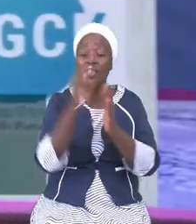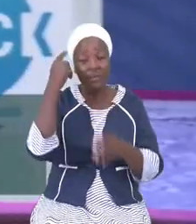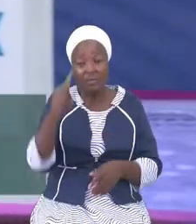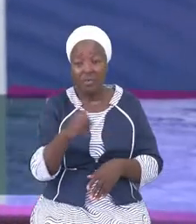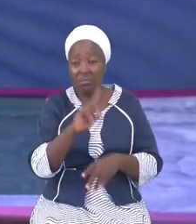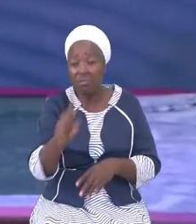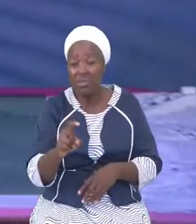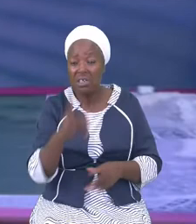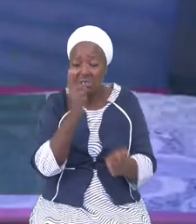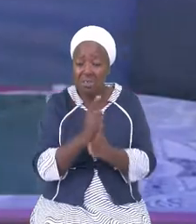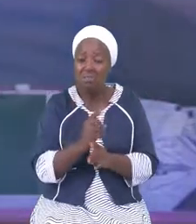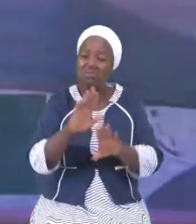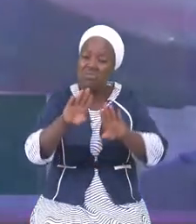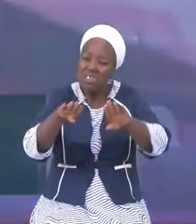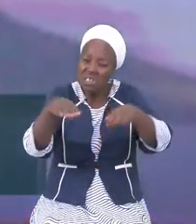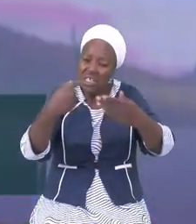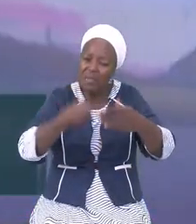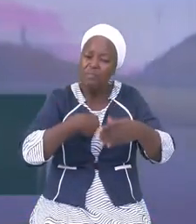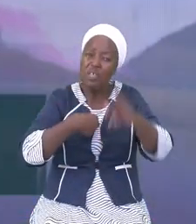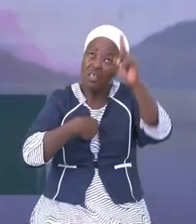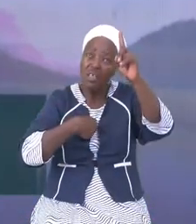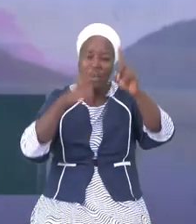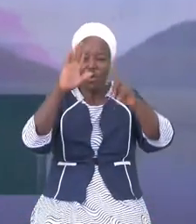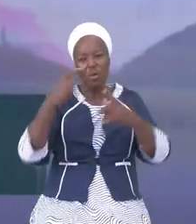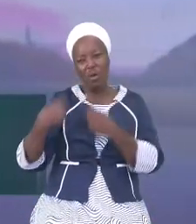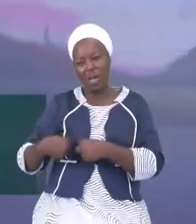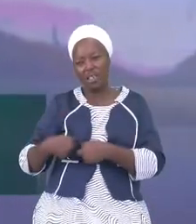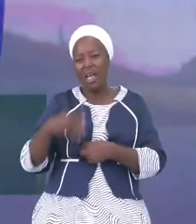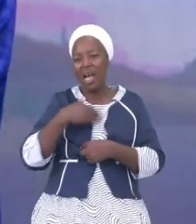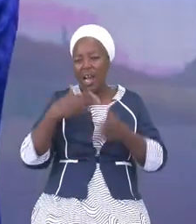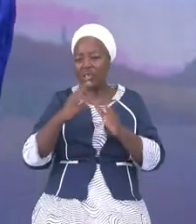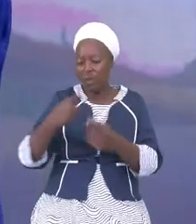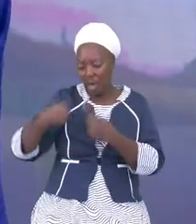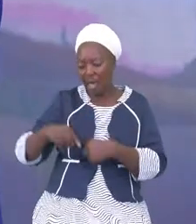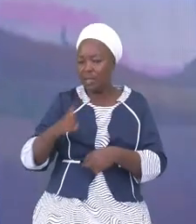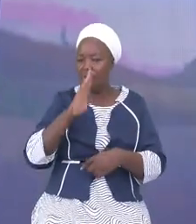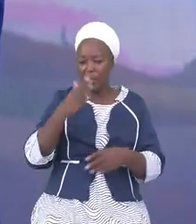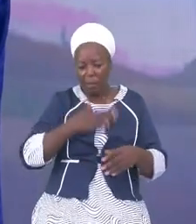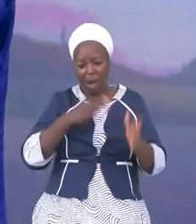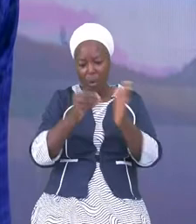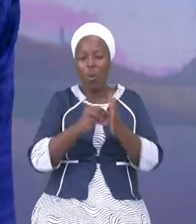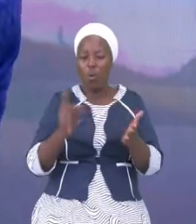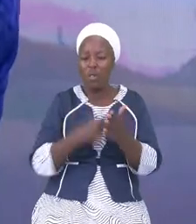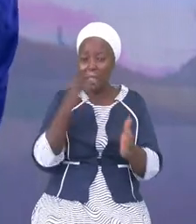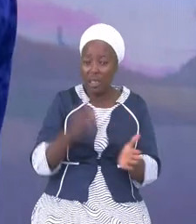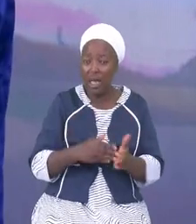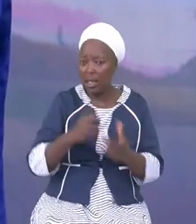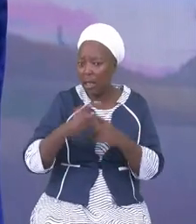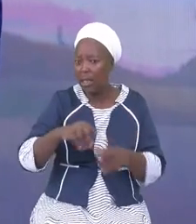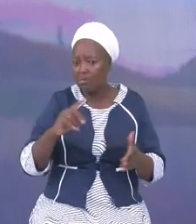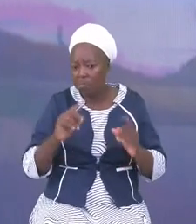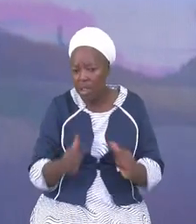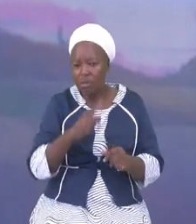heart have the light in my ways once again. And once he said, yes, Lord. I used to say